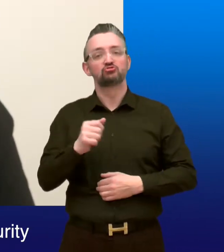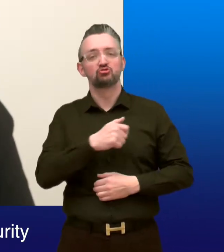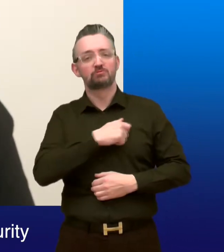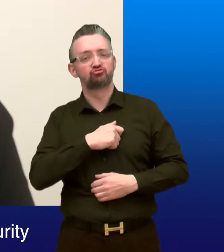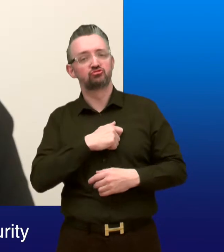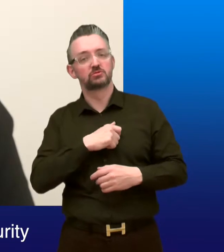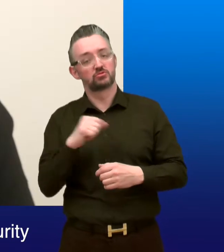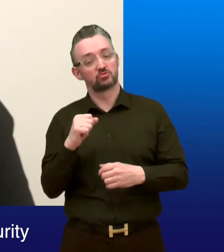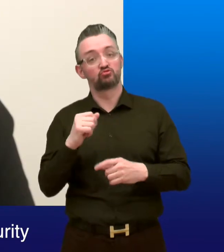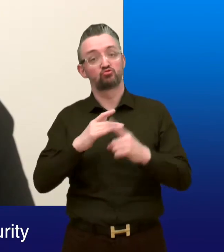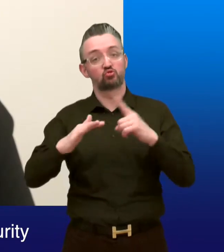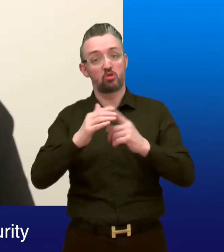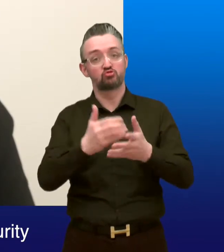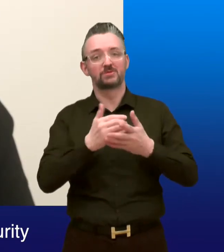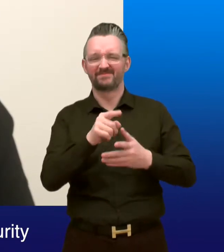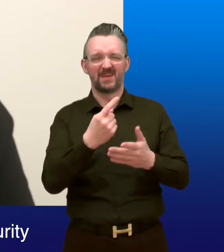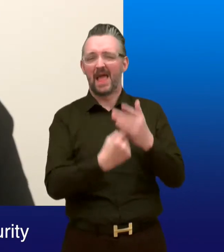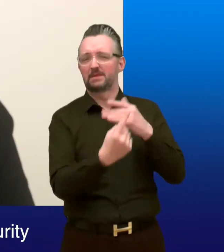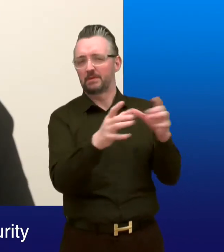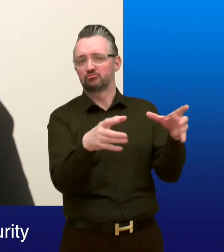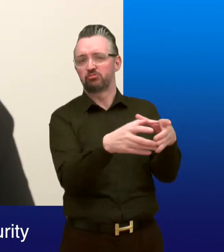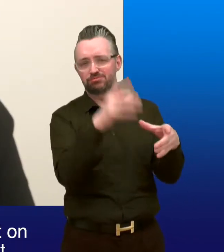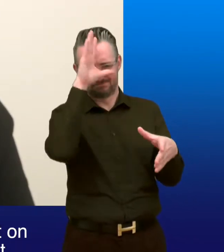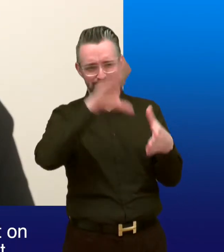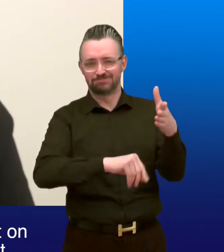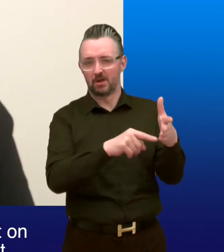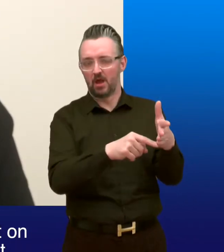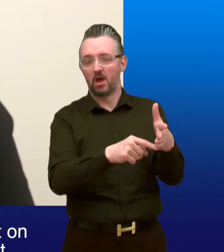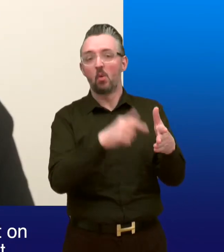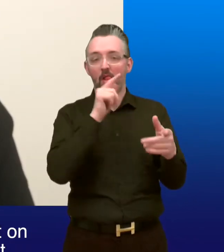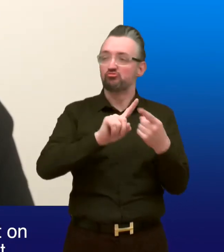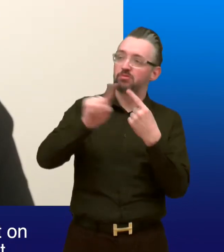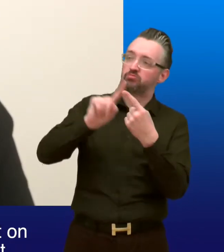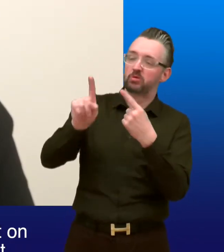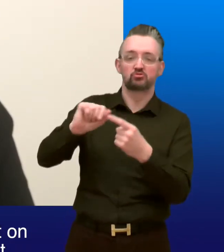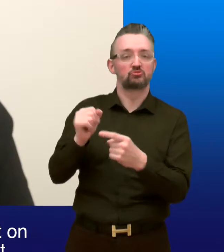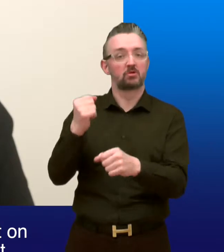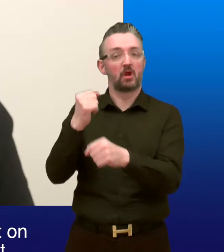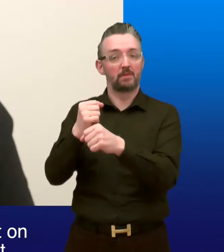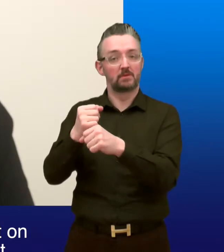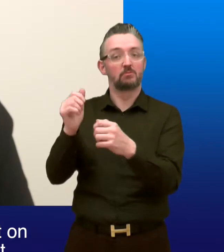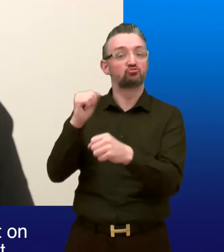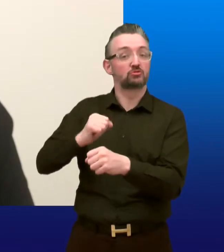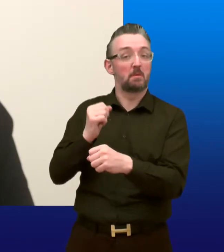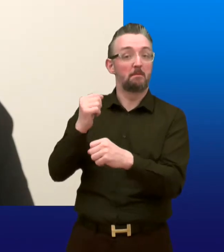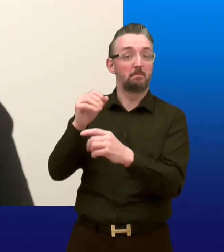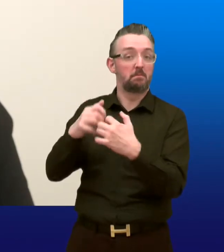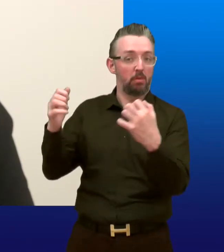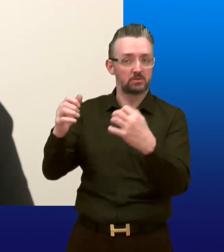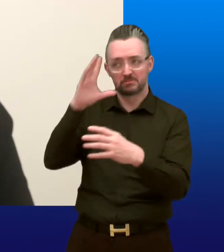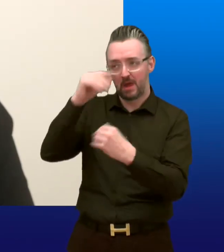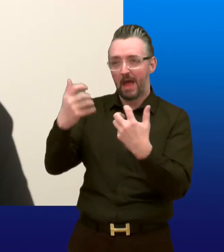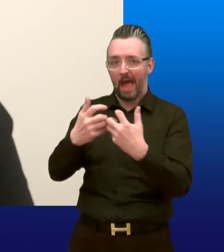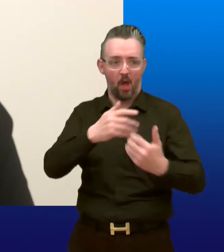Commission on Social Security, an independent group of experts, will also report to the Scottish Parliament on how it thinks the Scottish Government and Social